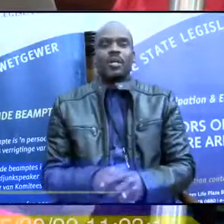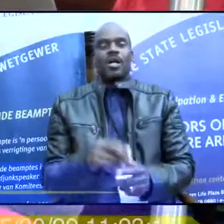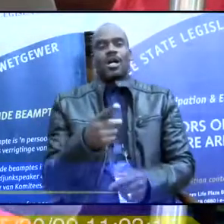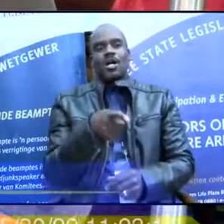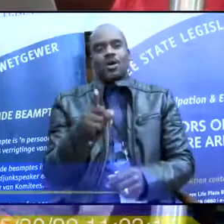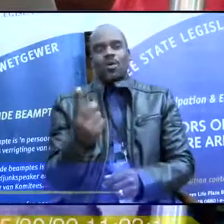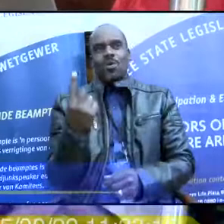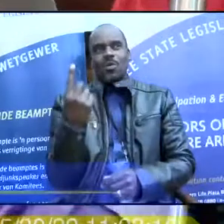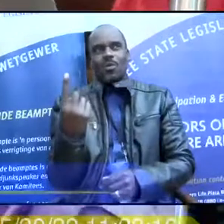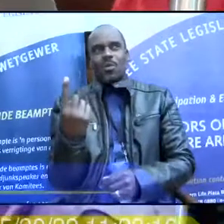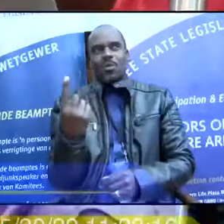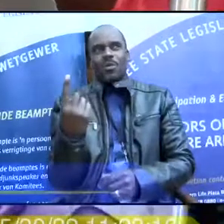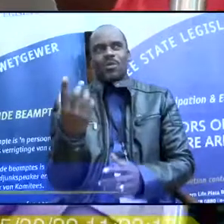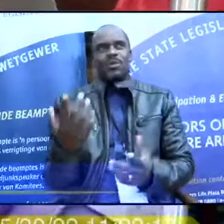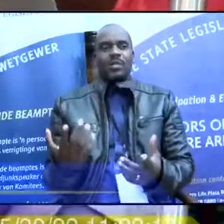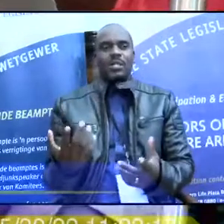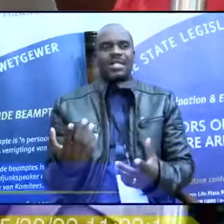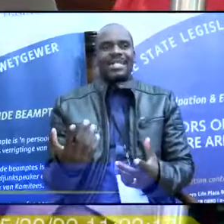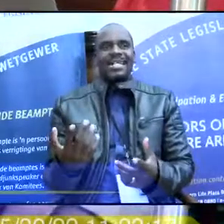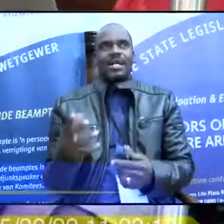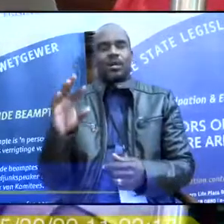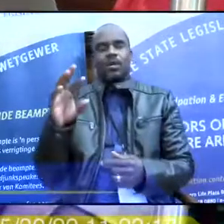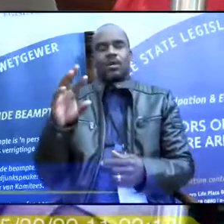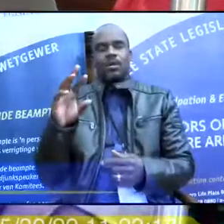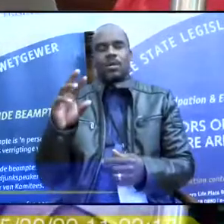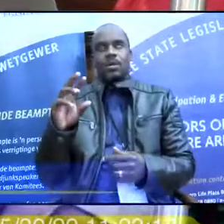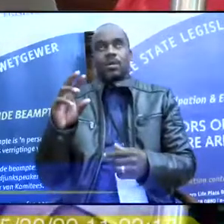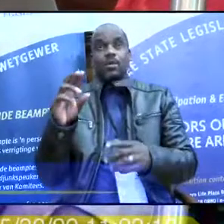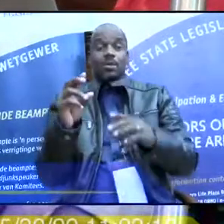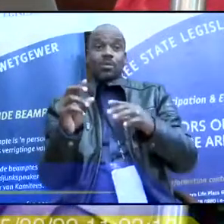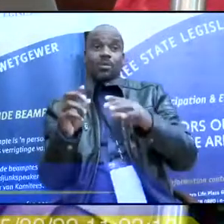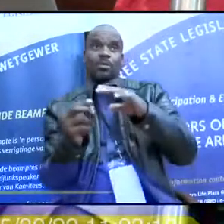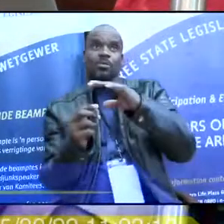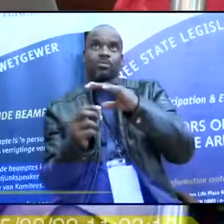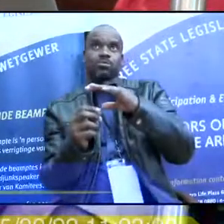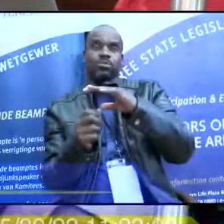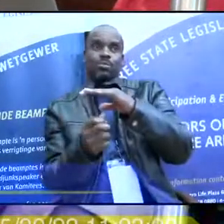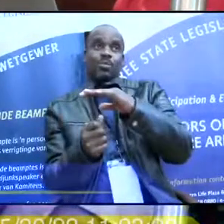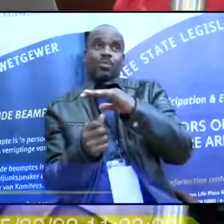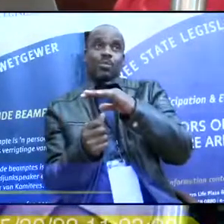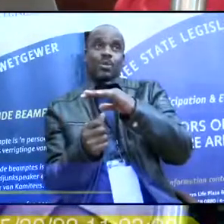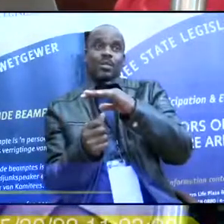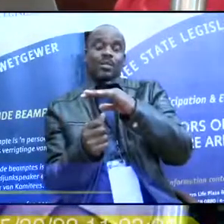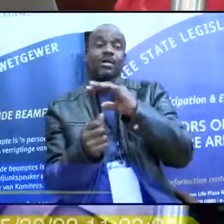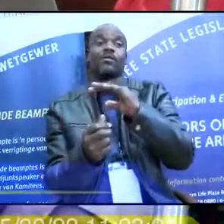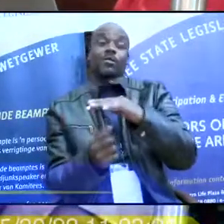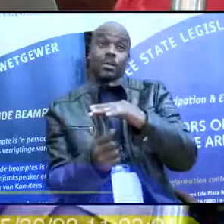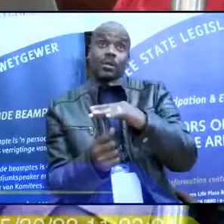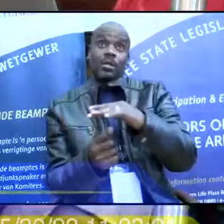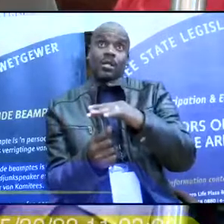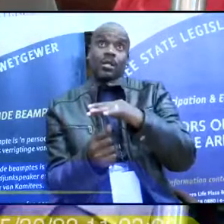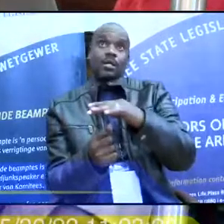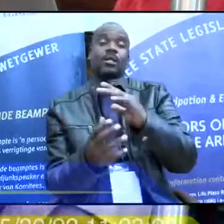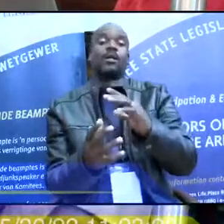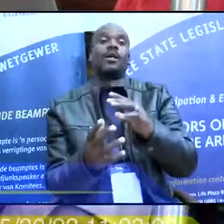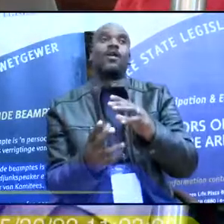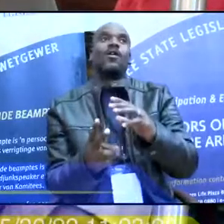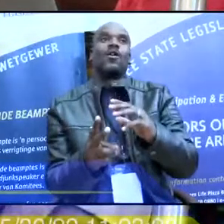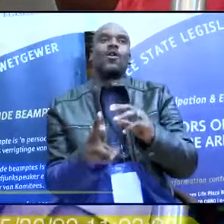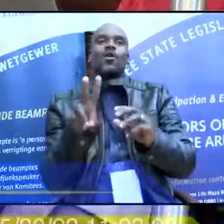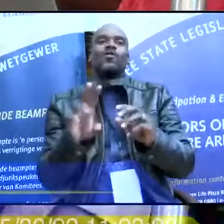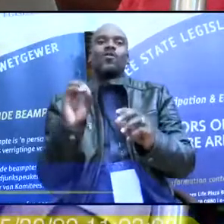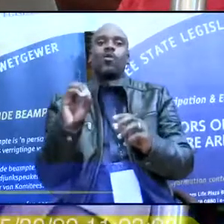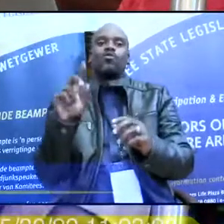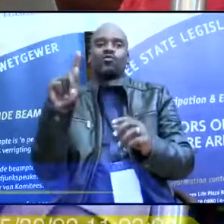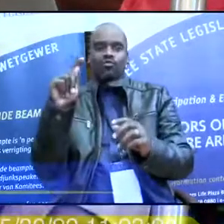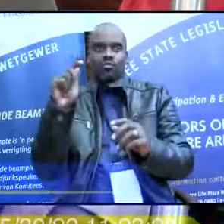state of the province address and the provincial budget vote the system of this economy needs to change uh and specifically in